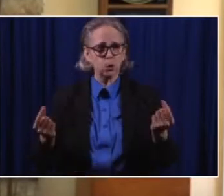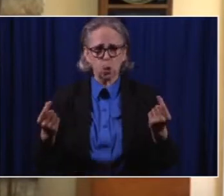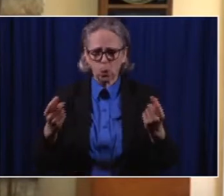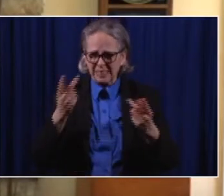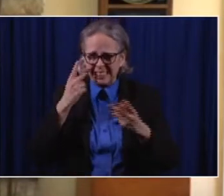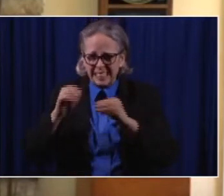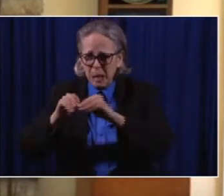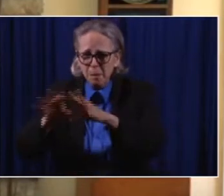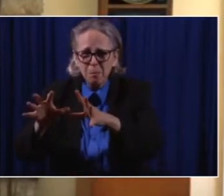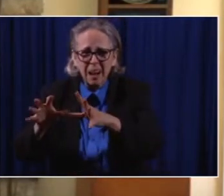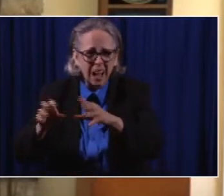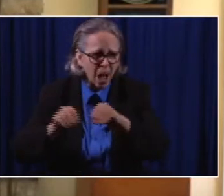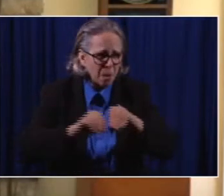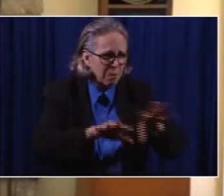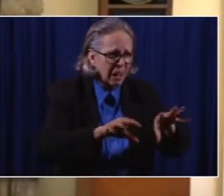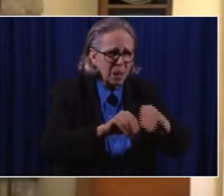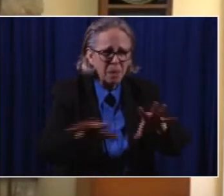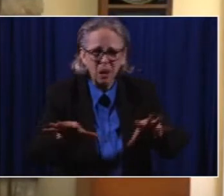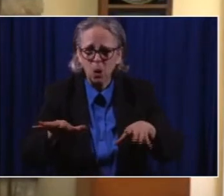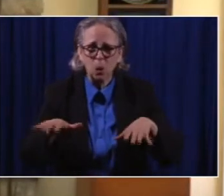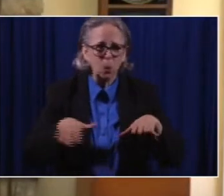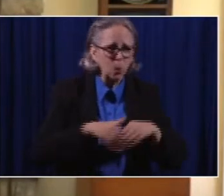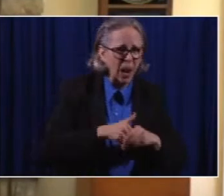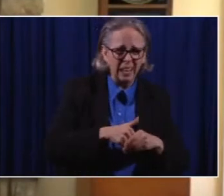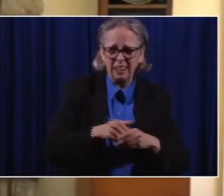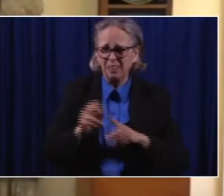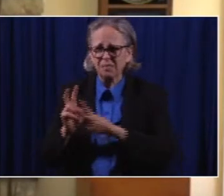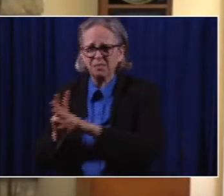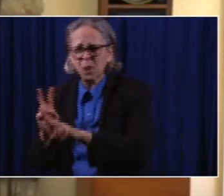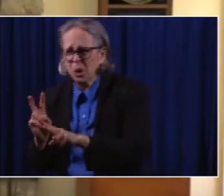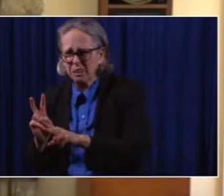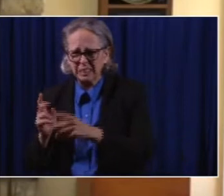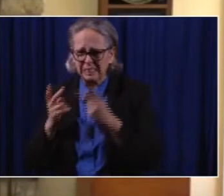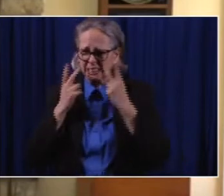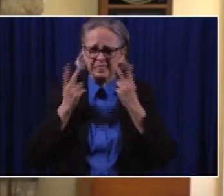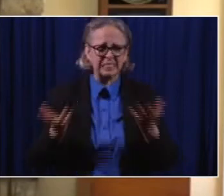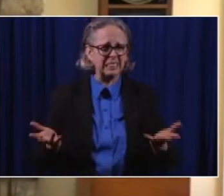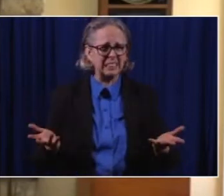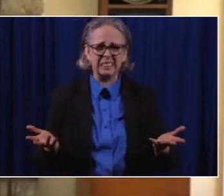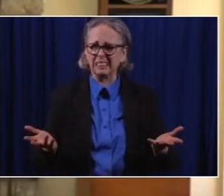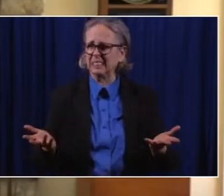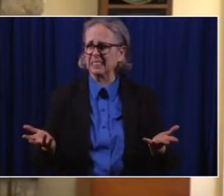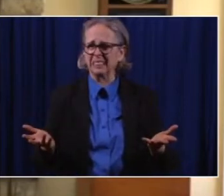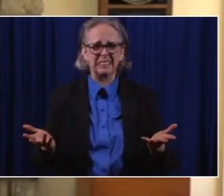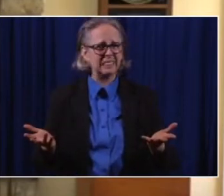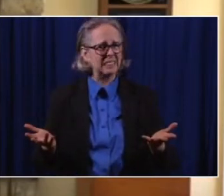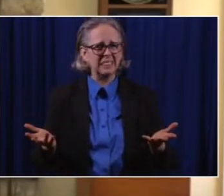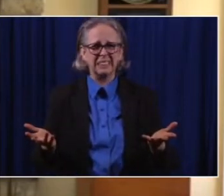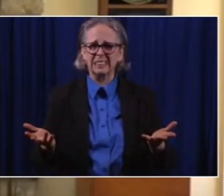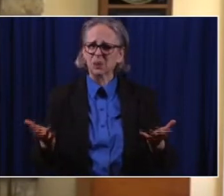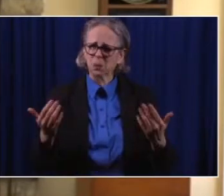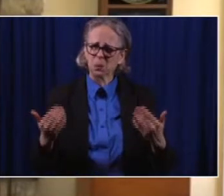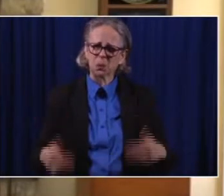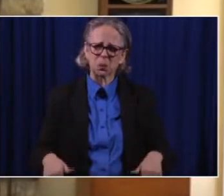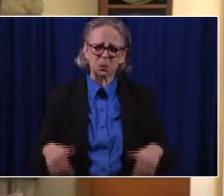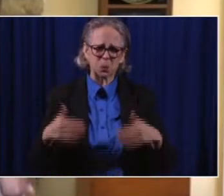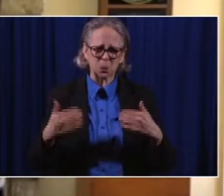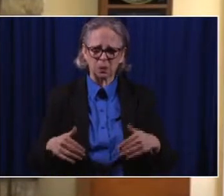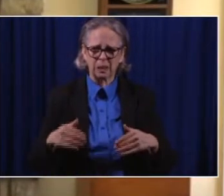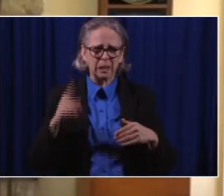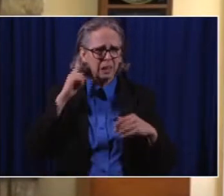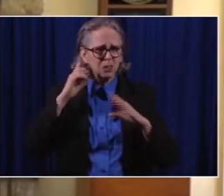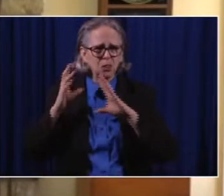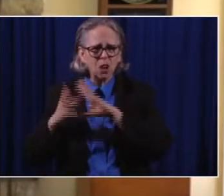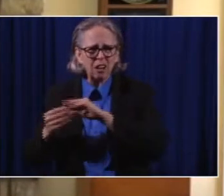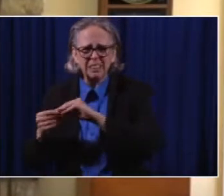been weddings and some funerals. And so as I looked at things, and we looked at it, and all the people